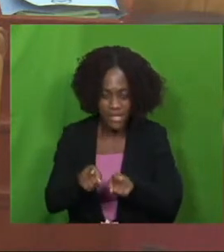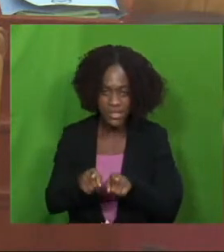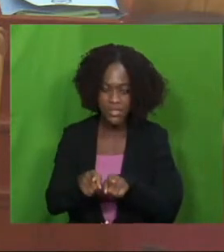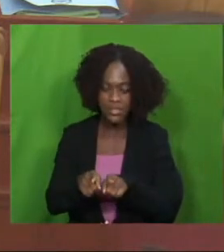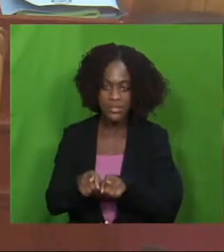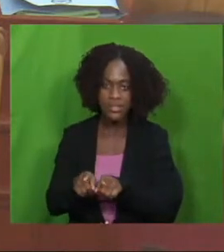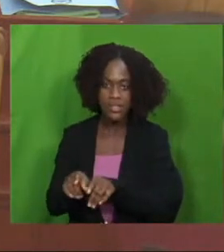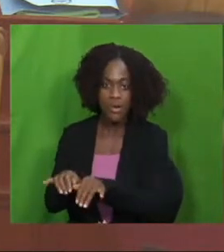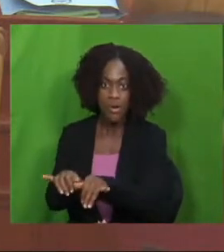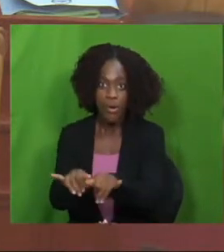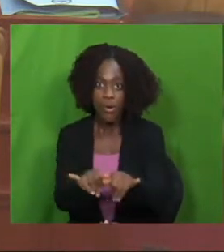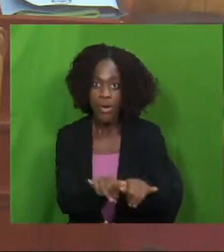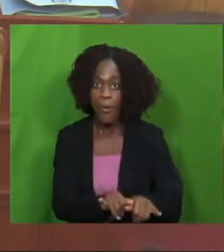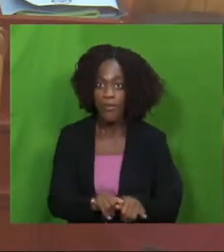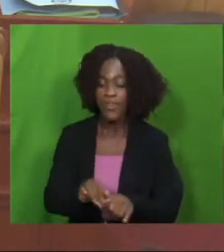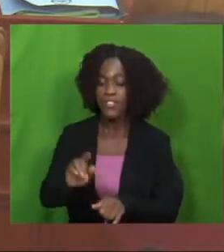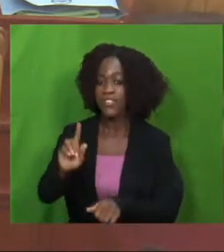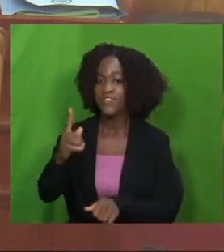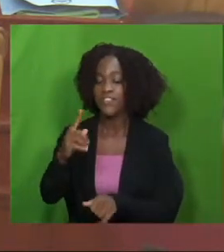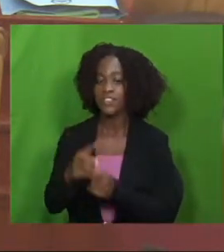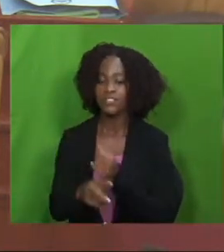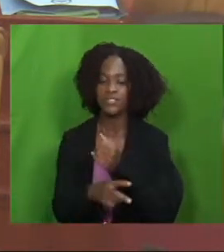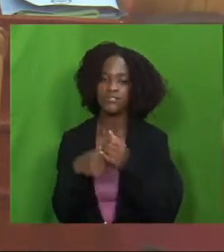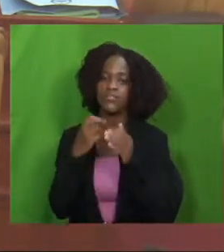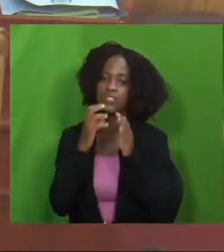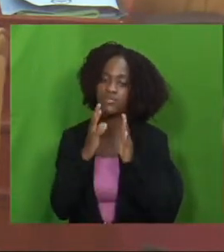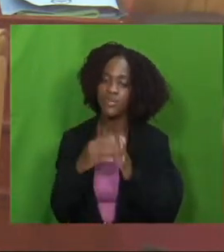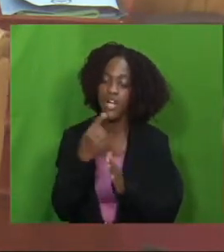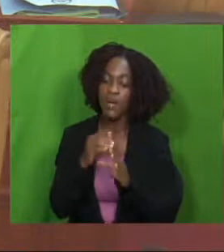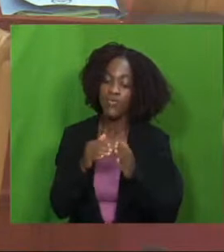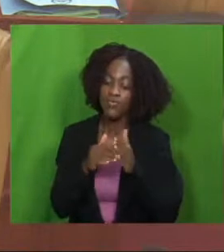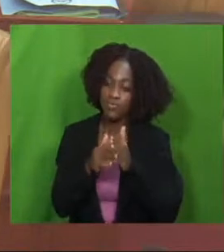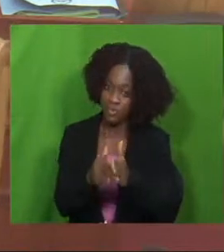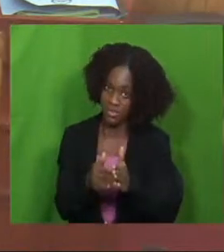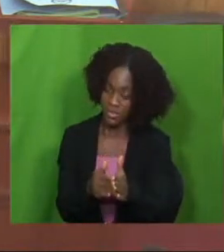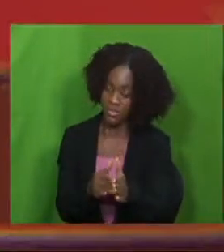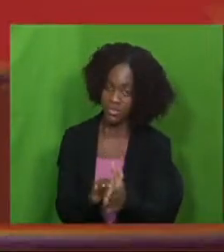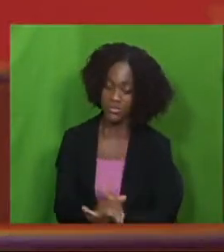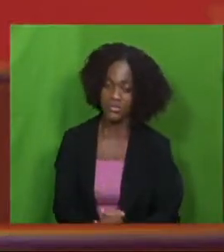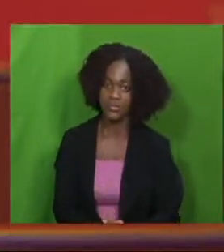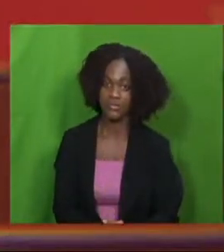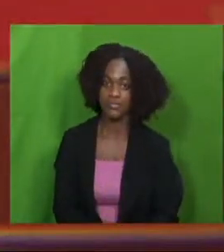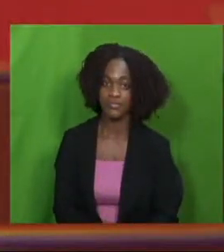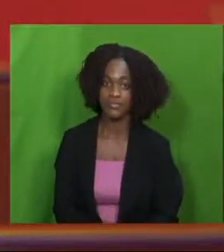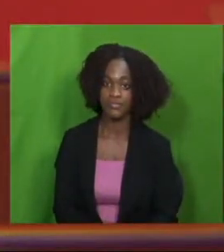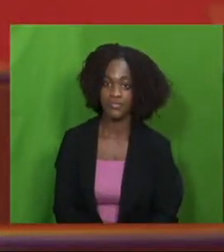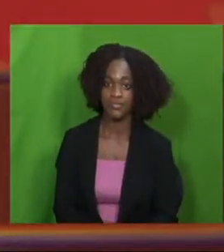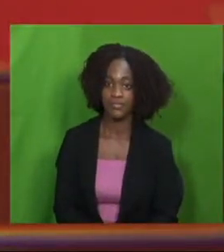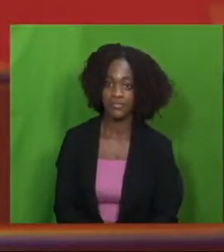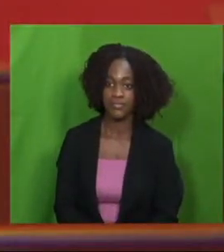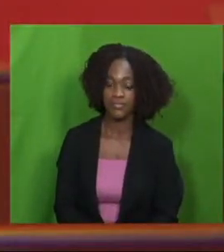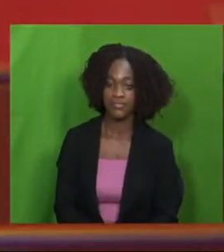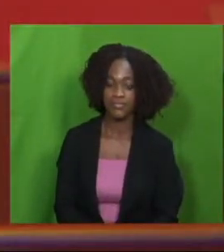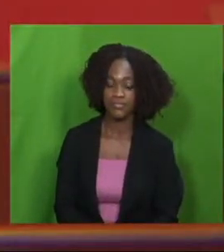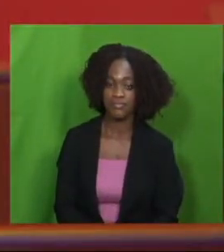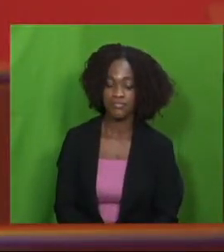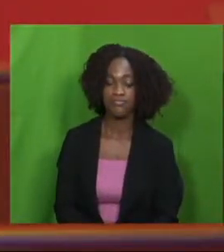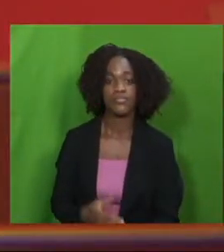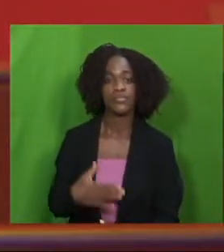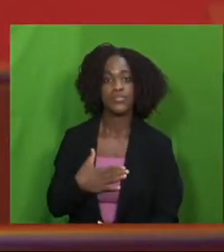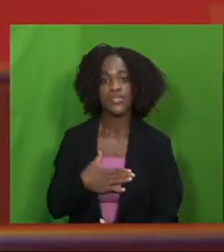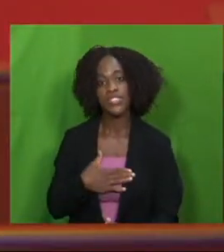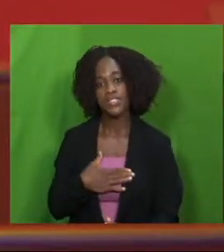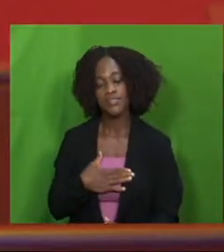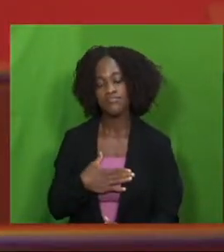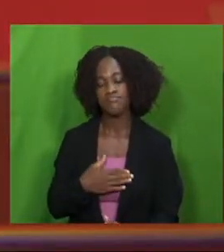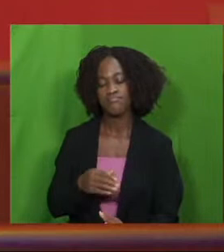meeting. And that distinction must be made. Table office, take note of Roman 1, Roman